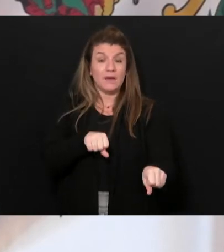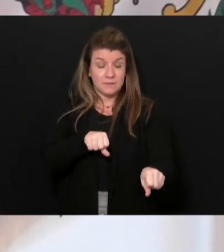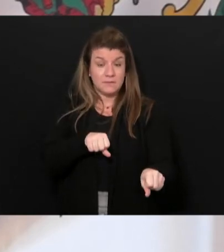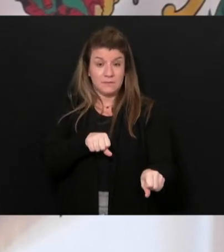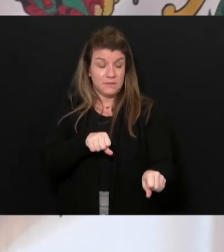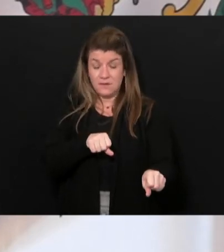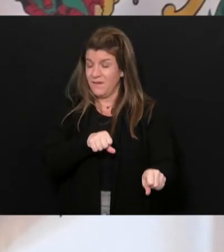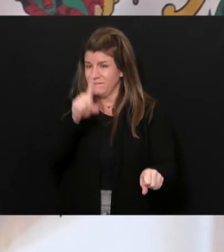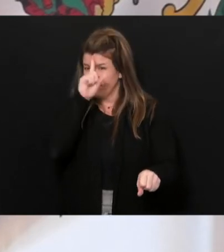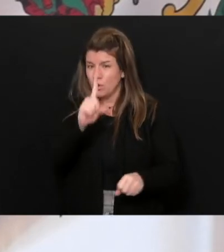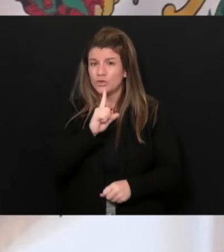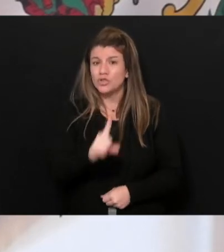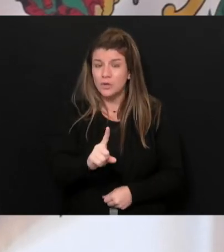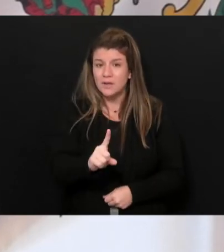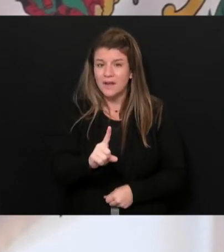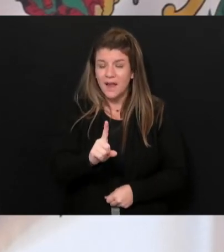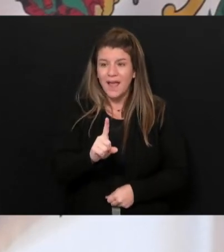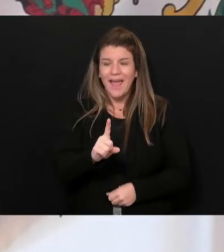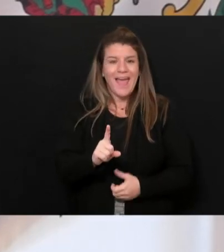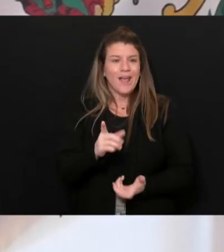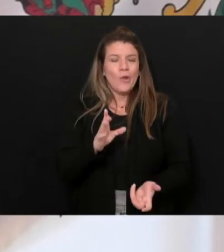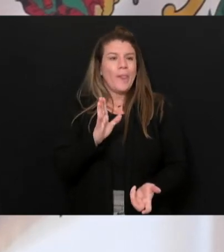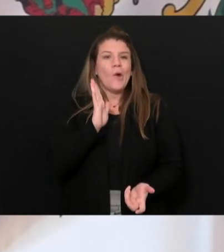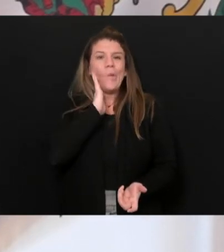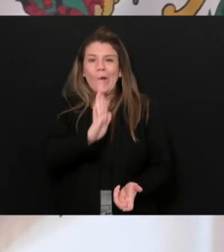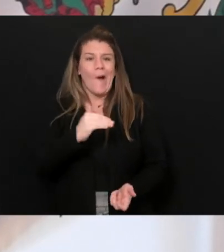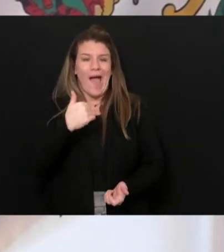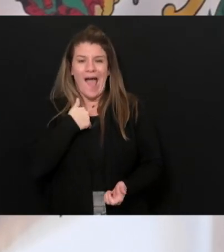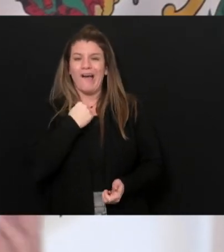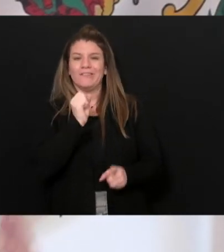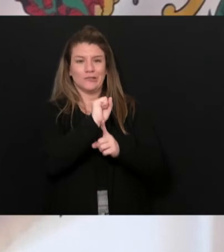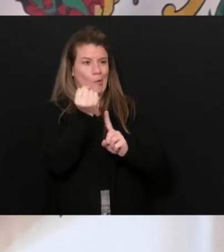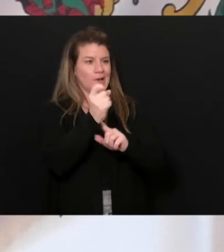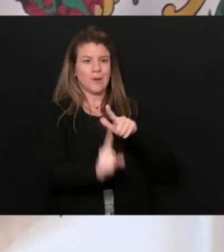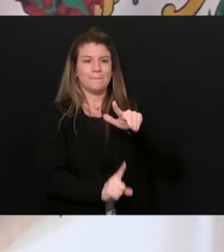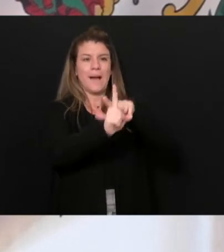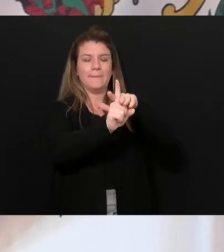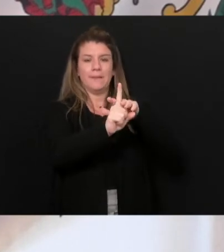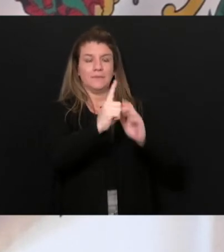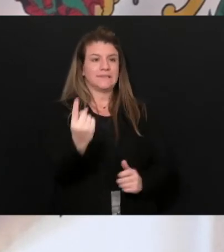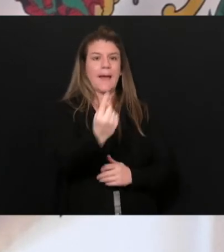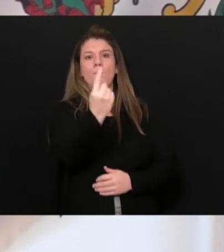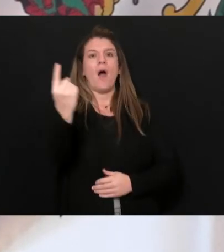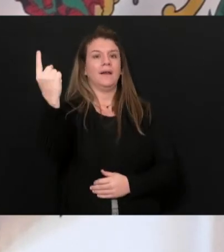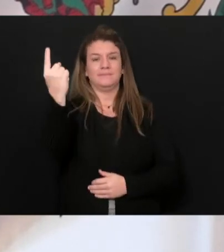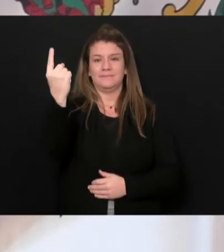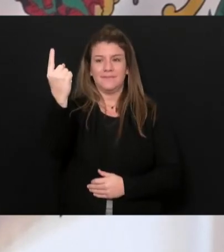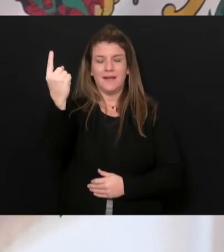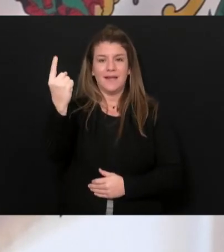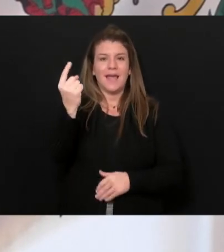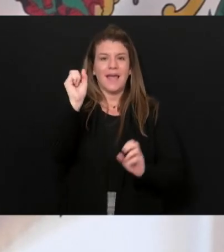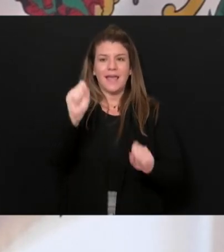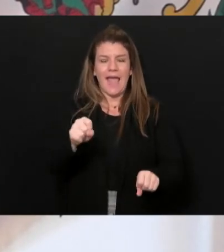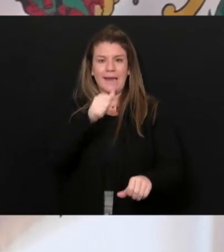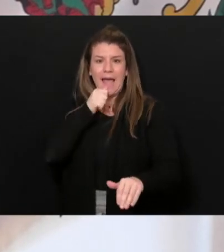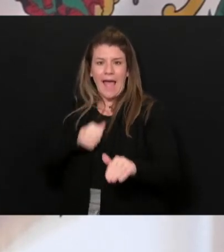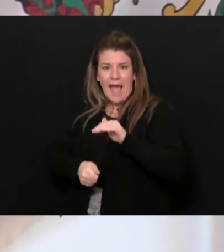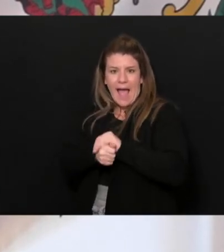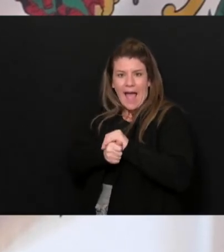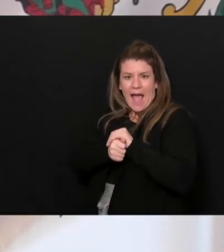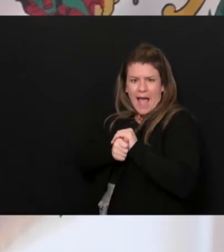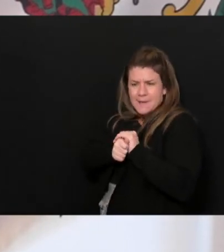and absolutely we're going to have situations to where somebody can hide behind a bush and take